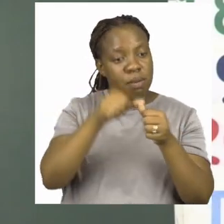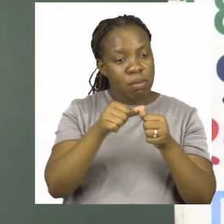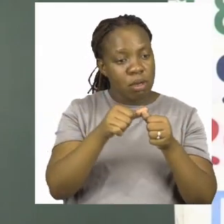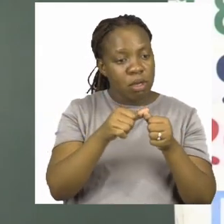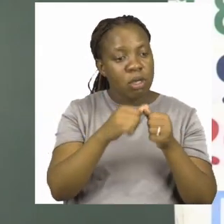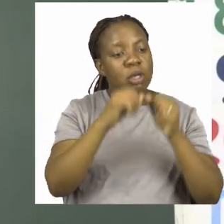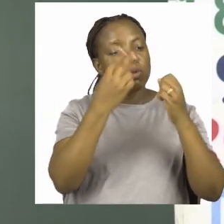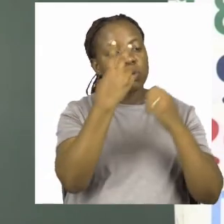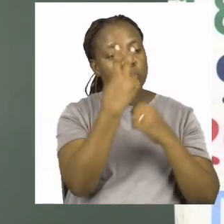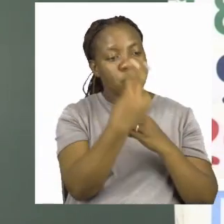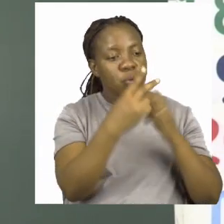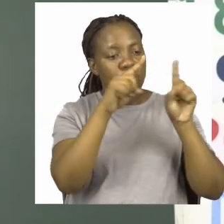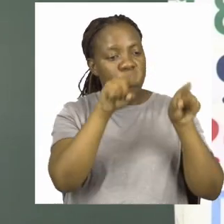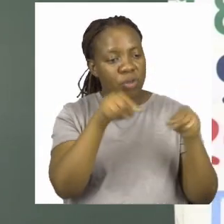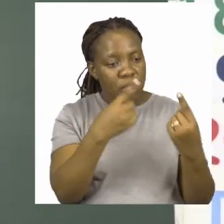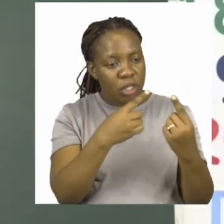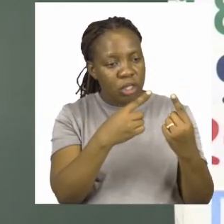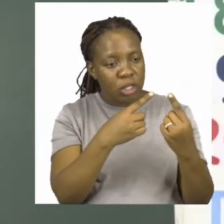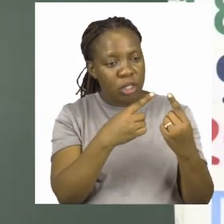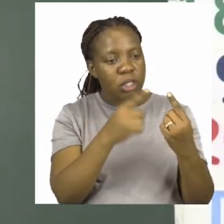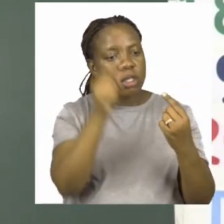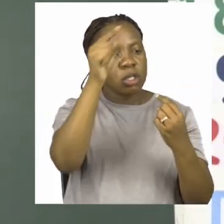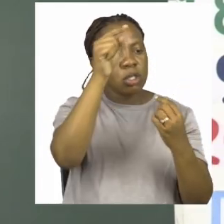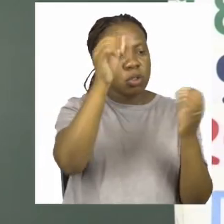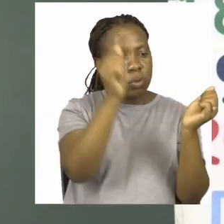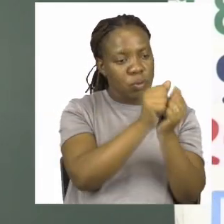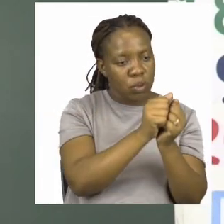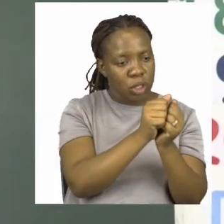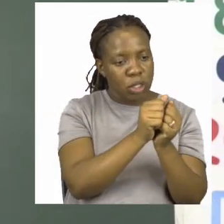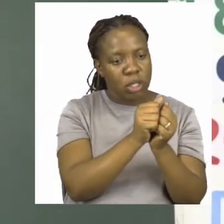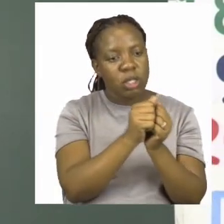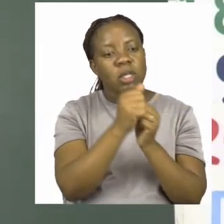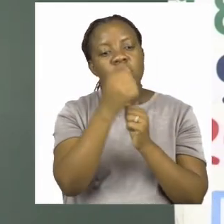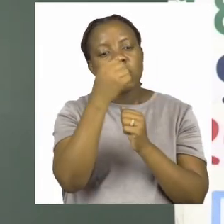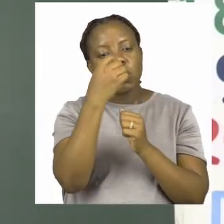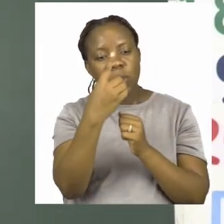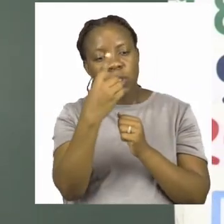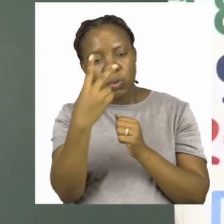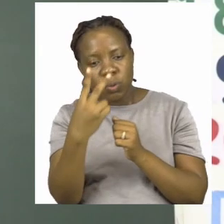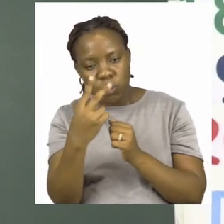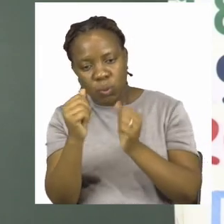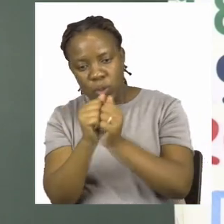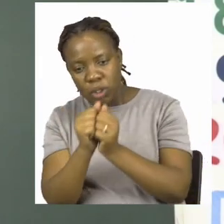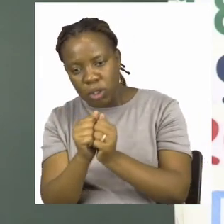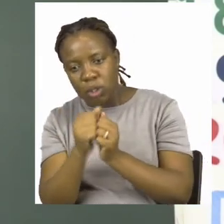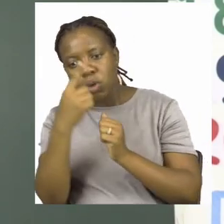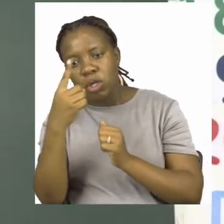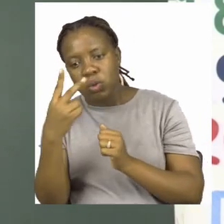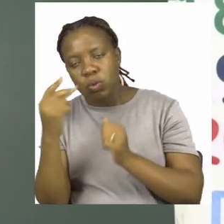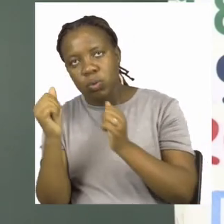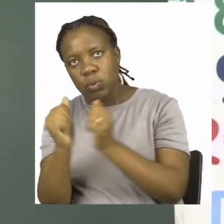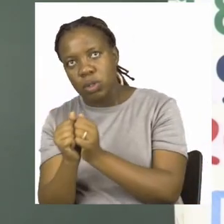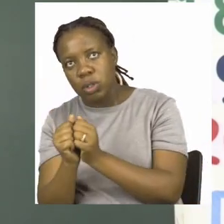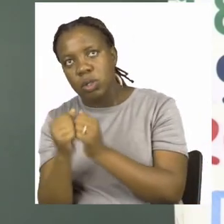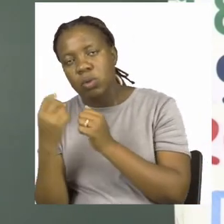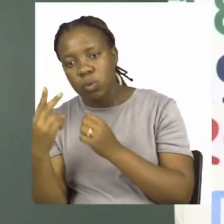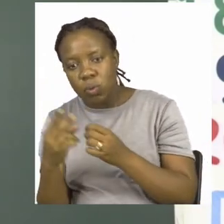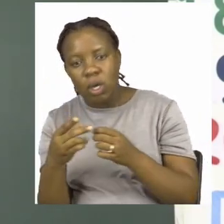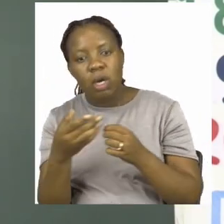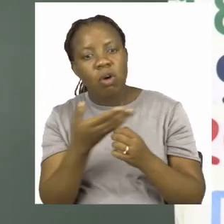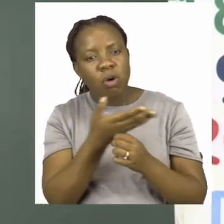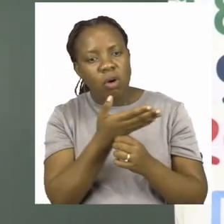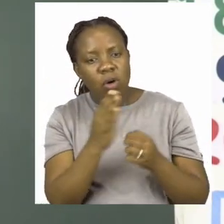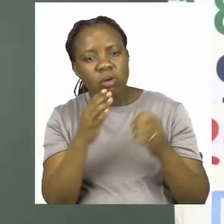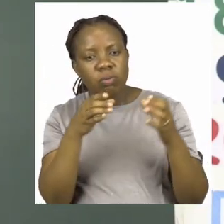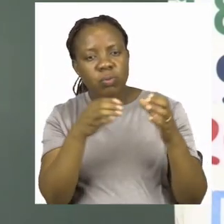it together, and then in the end you add up all your different groups.